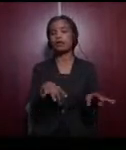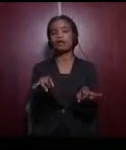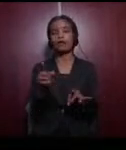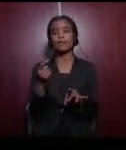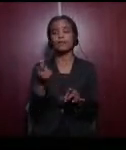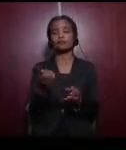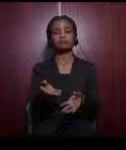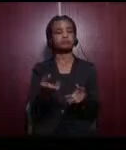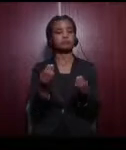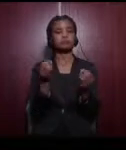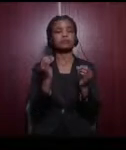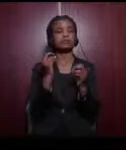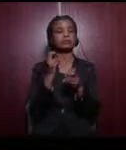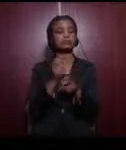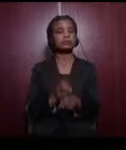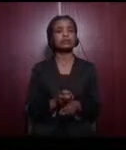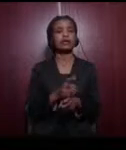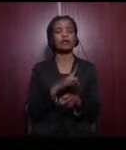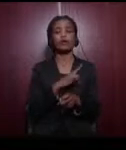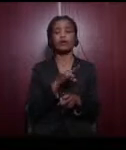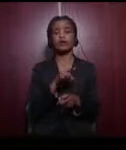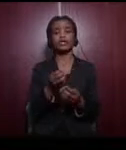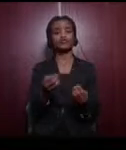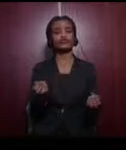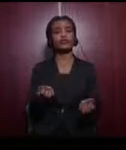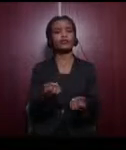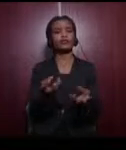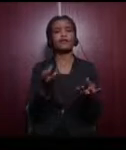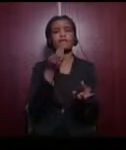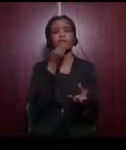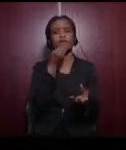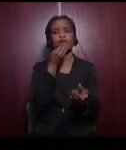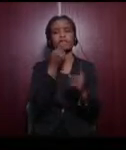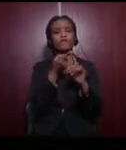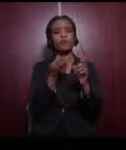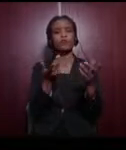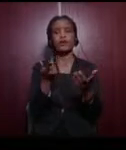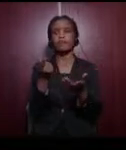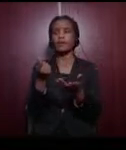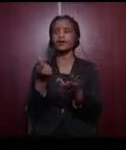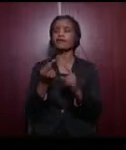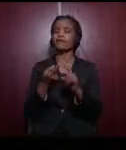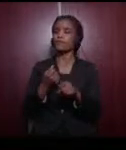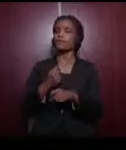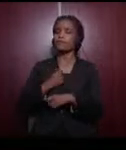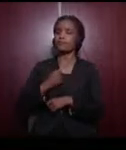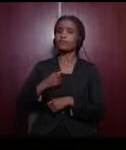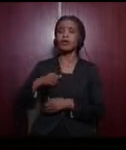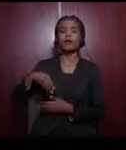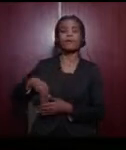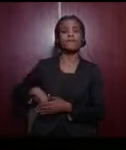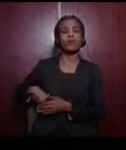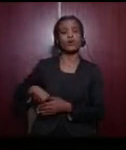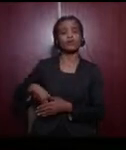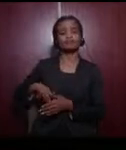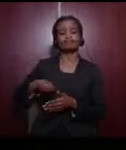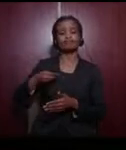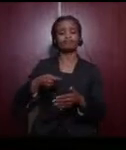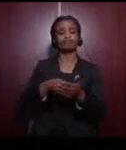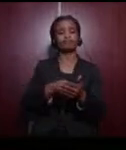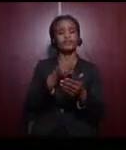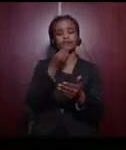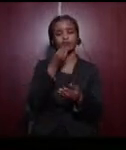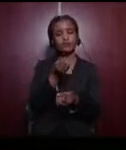nacho from our pockets when we say we rekopa di fund, ha re di thole di fund. But if they can go and check the NPOs